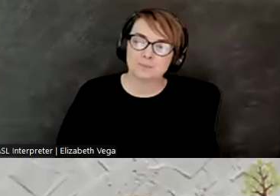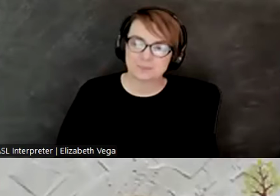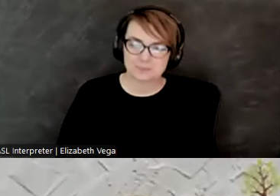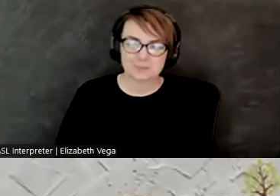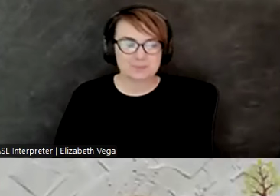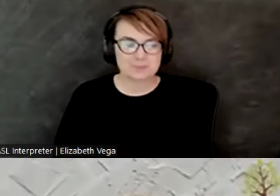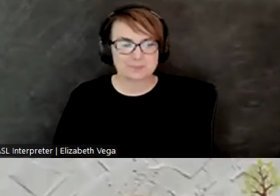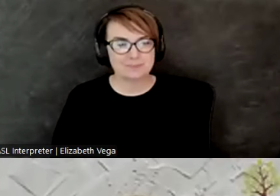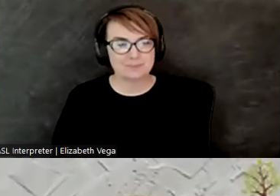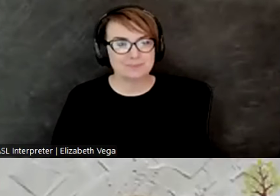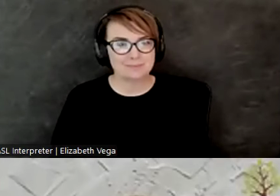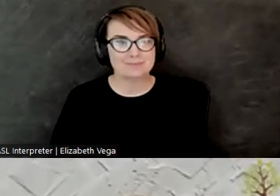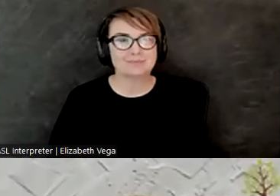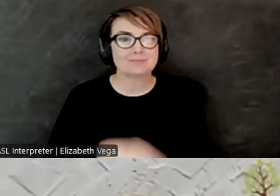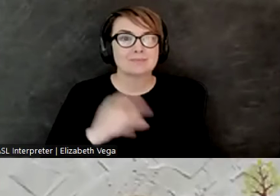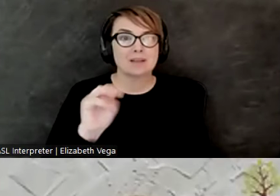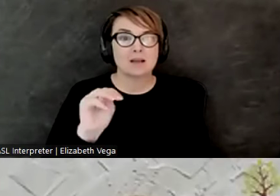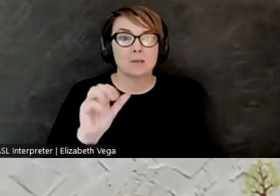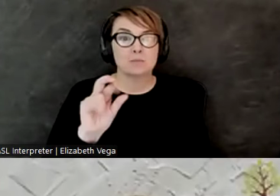you. Great question. Maria.